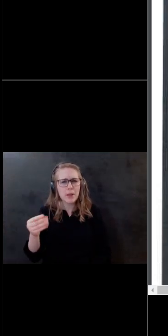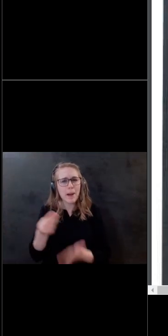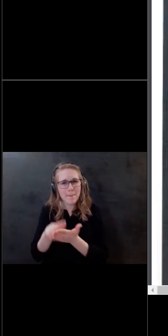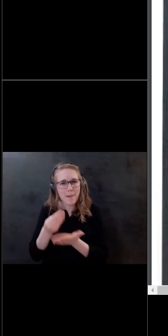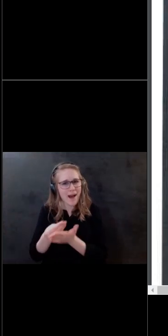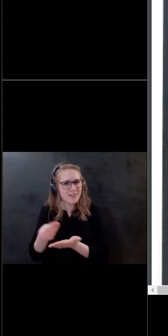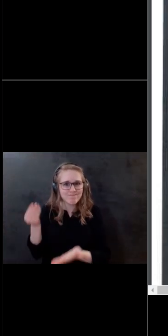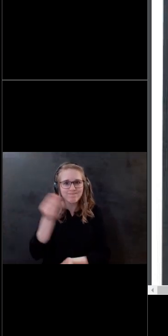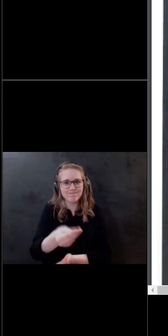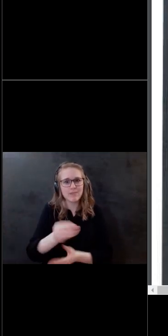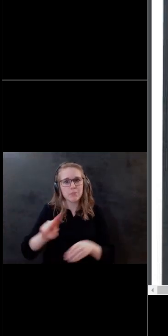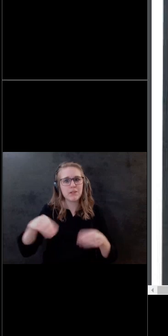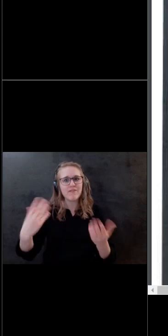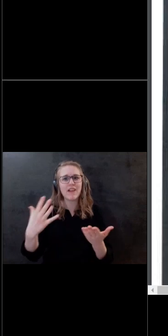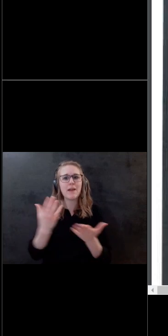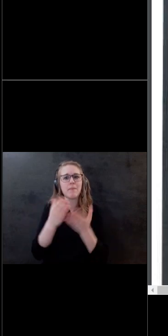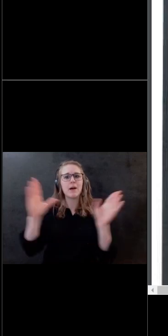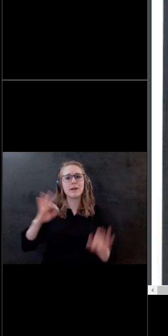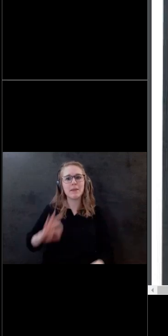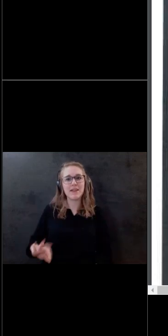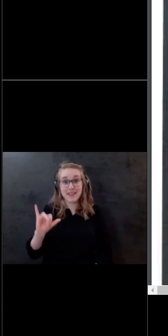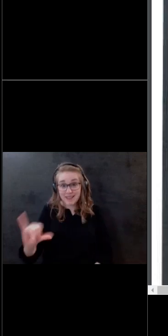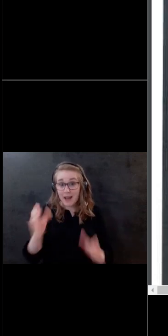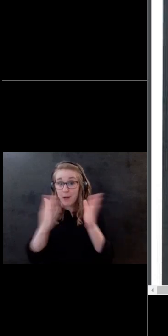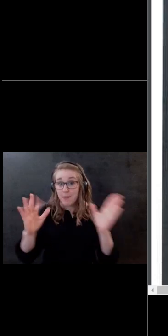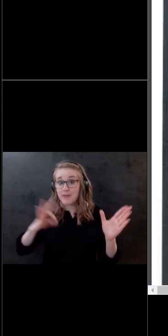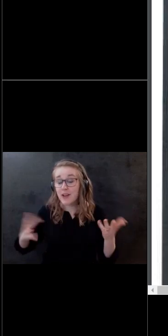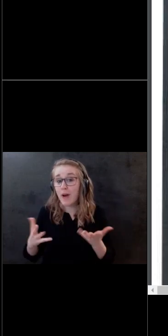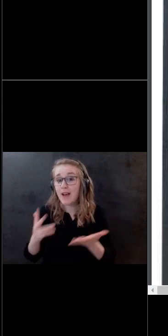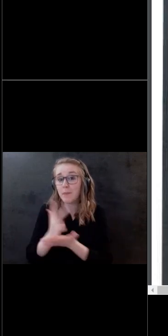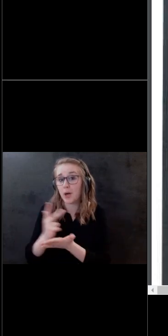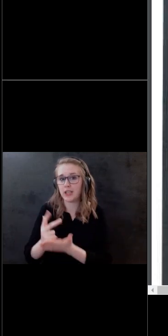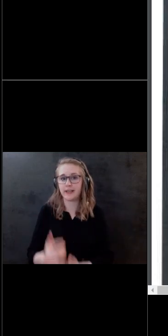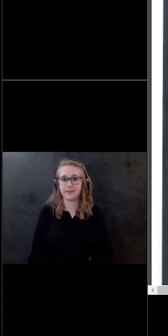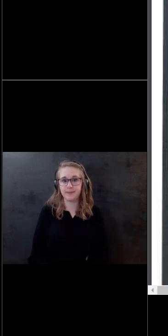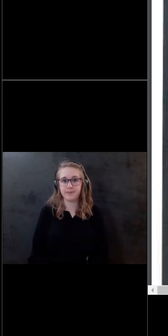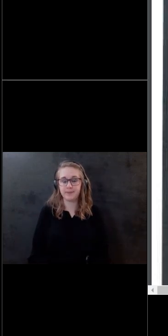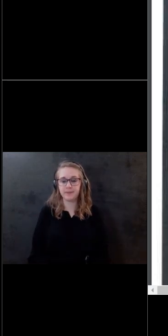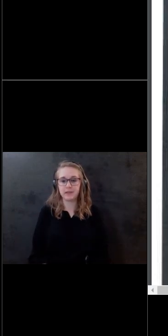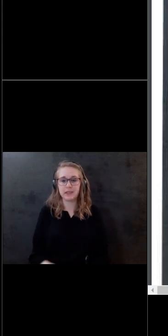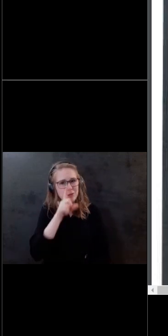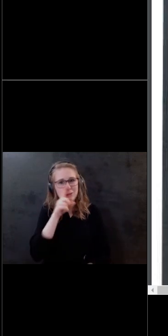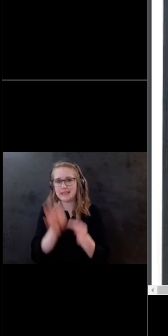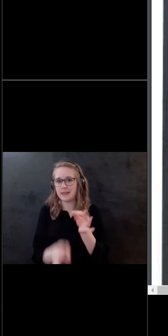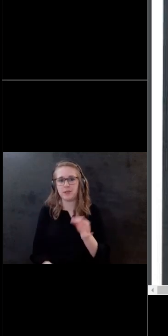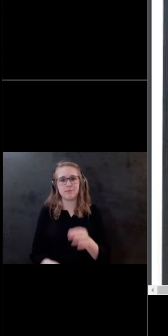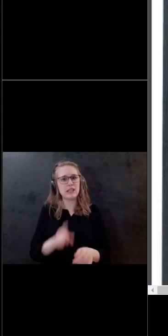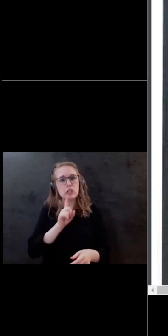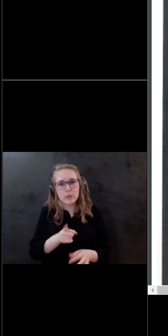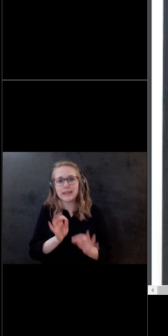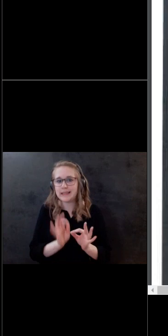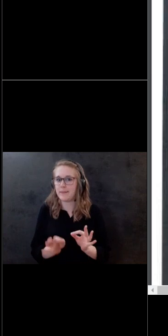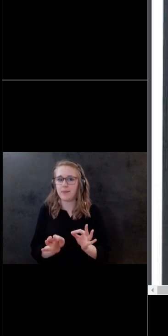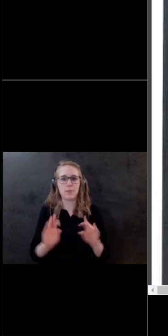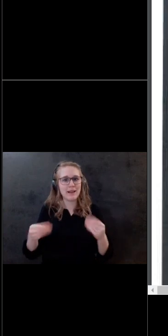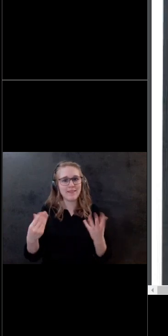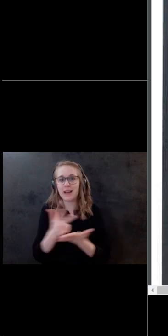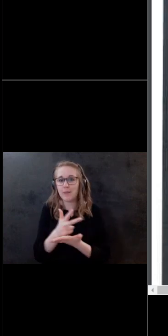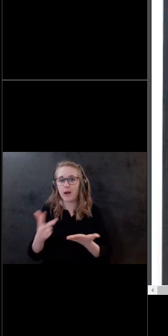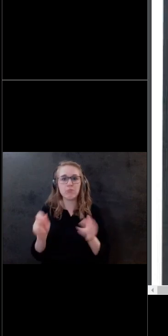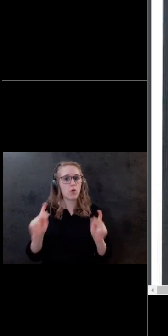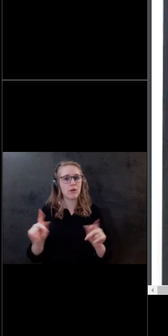mouth is and provide public benefit? And that public benefit is parking. I mean, it's very simple. It's very simple. Provide the parking.